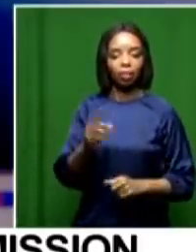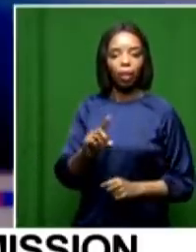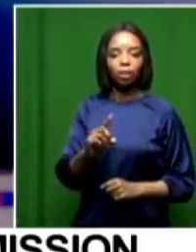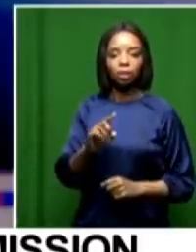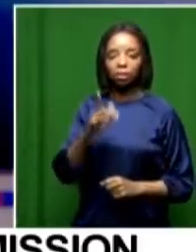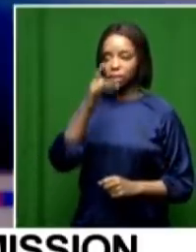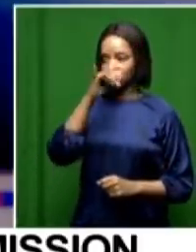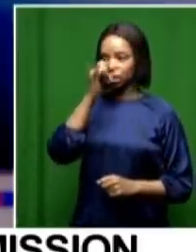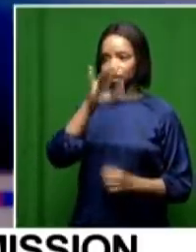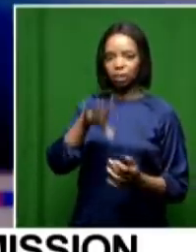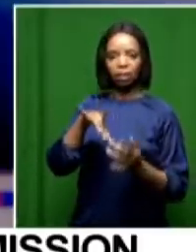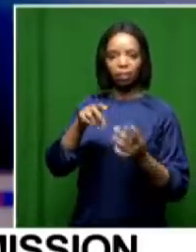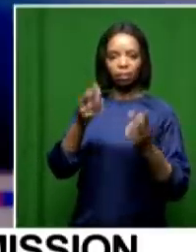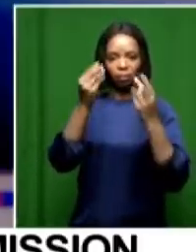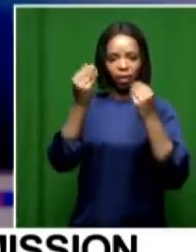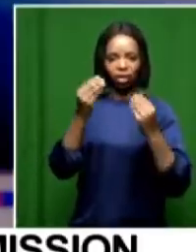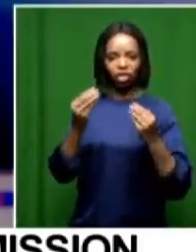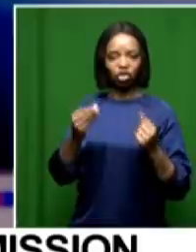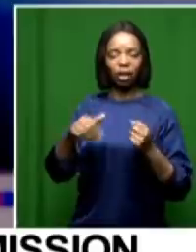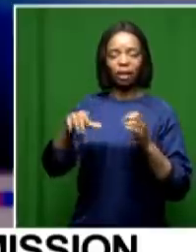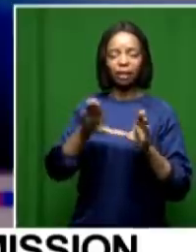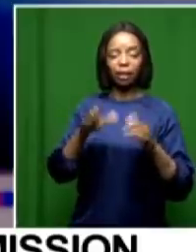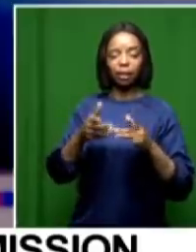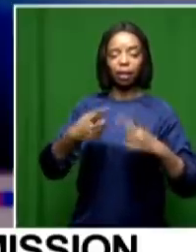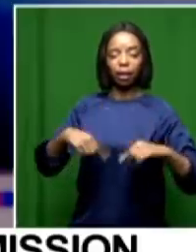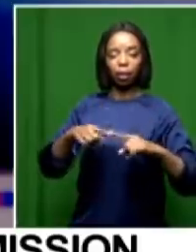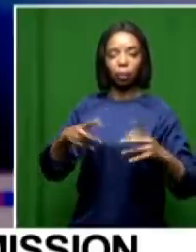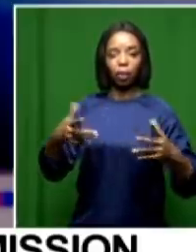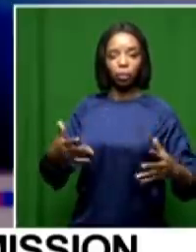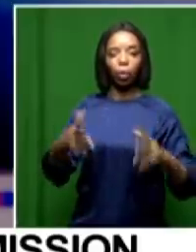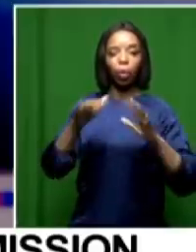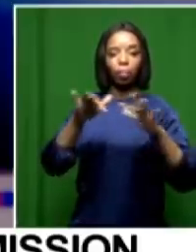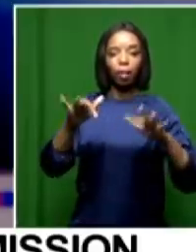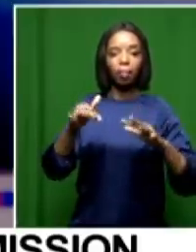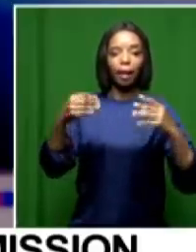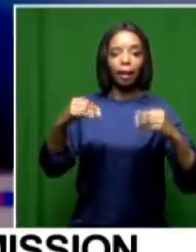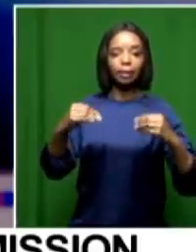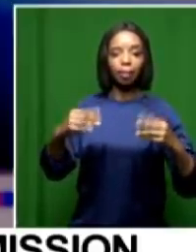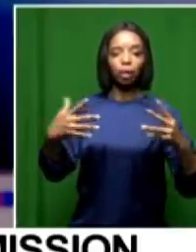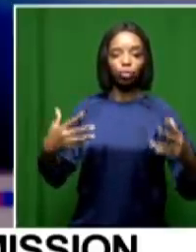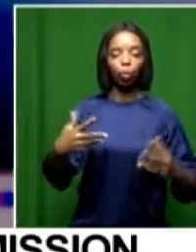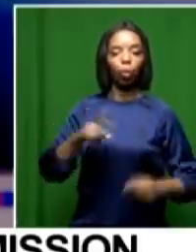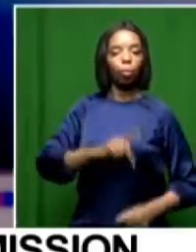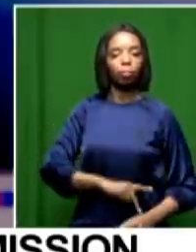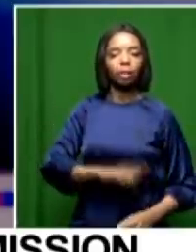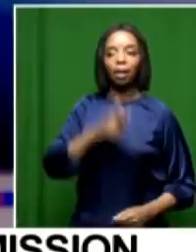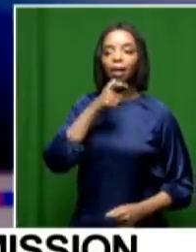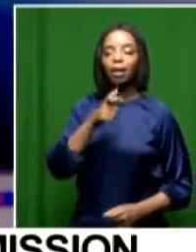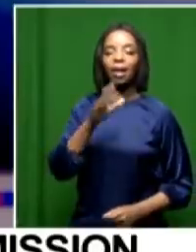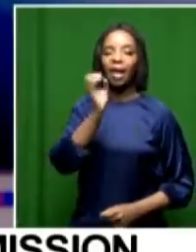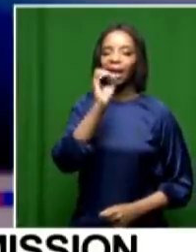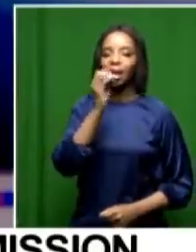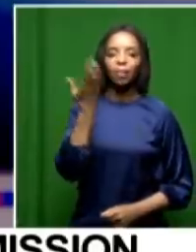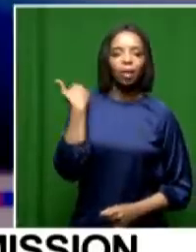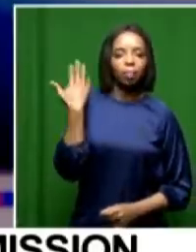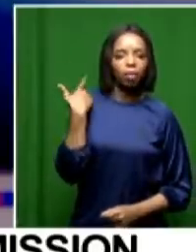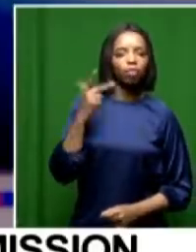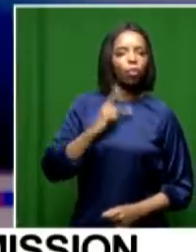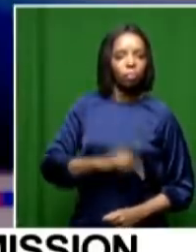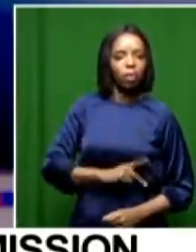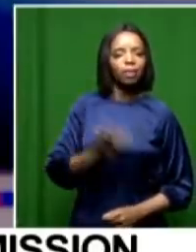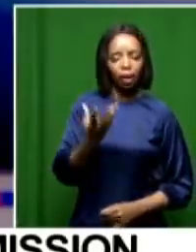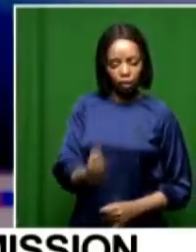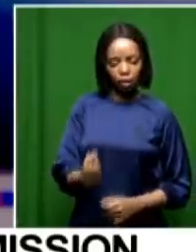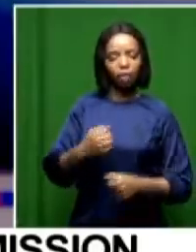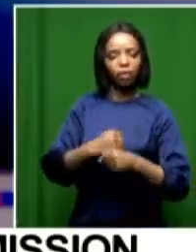sector. There's been no statement from the Department of Public Enterprises, no statement from the president, who was a shareholder there and was leading the supposed revitalization